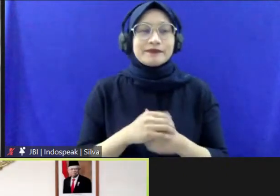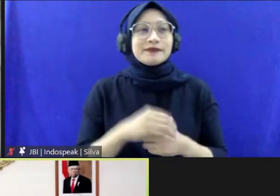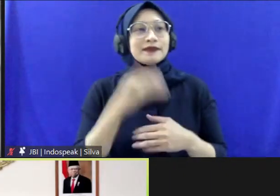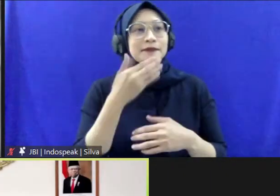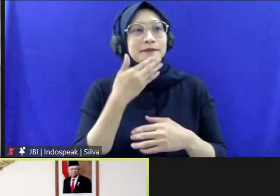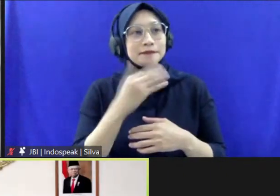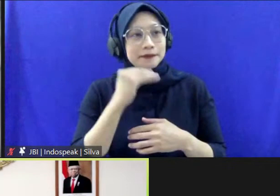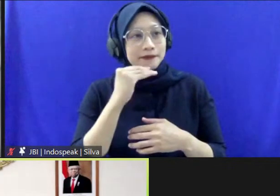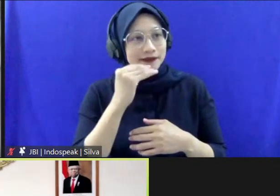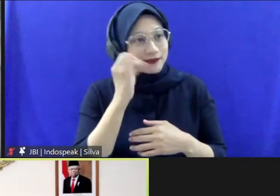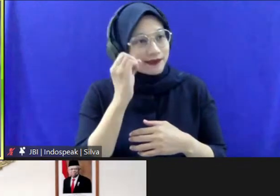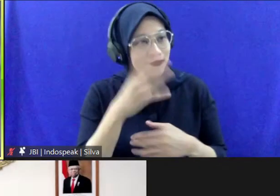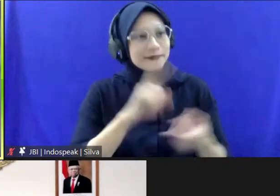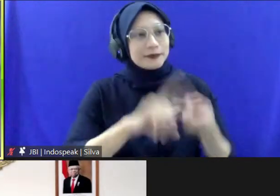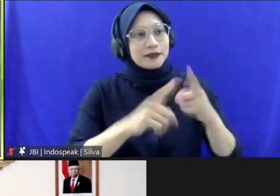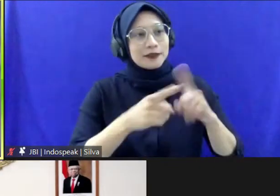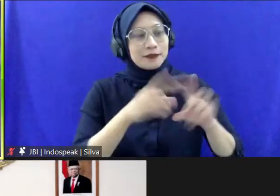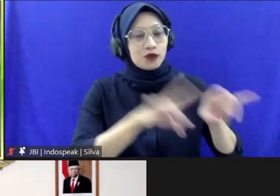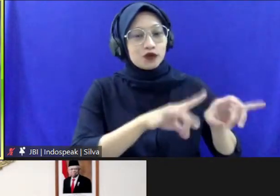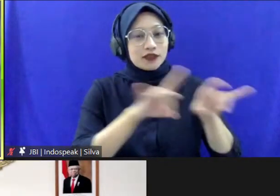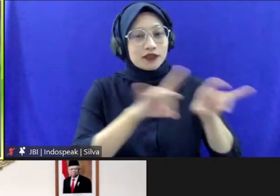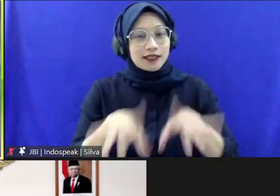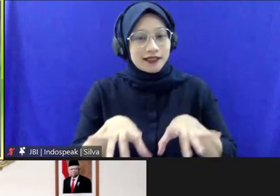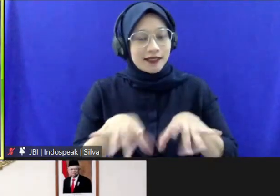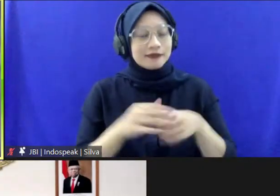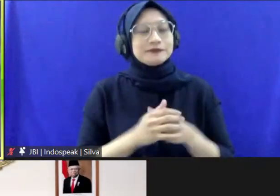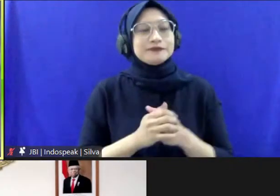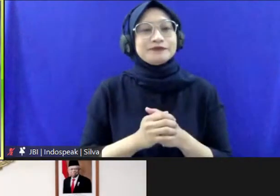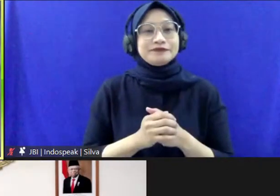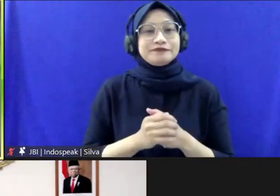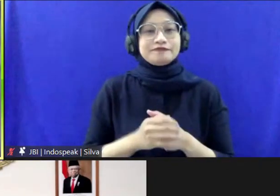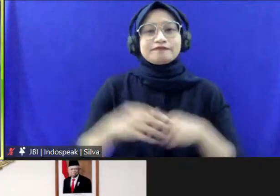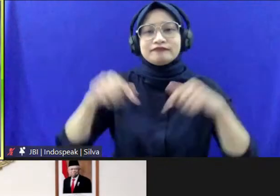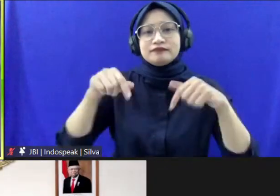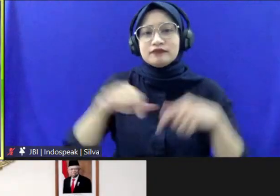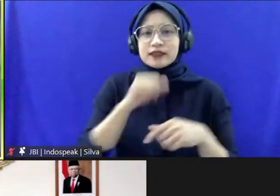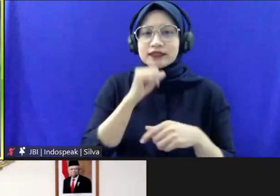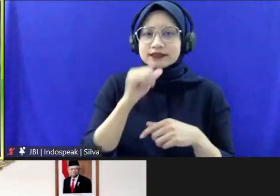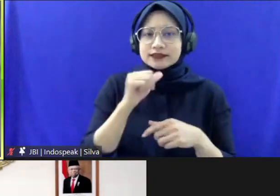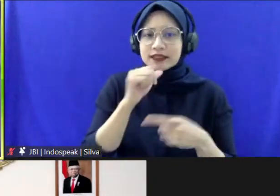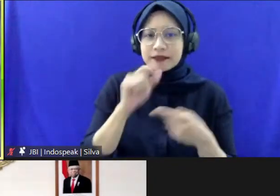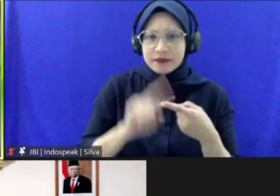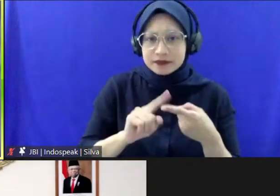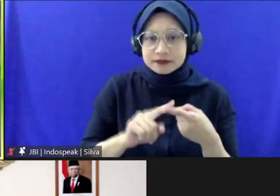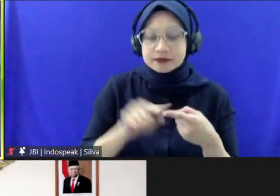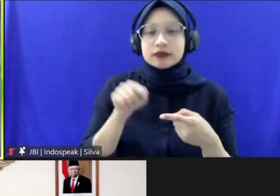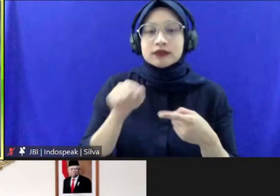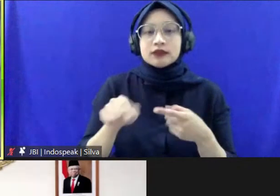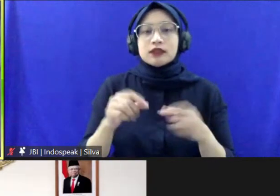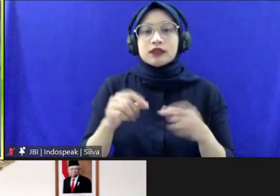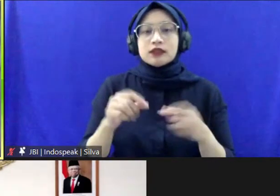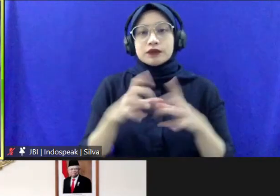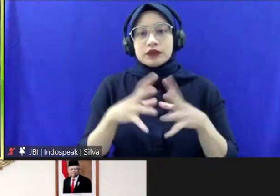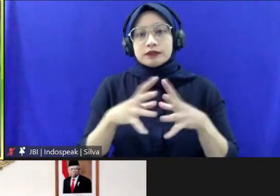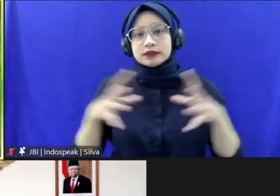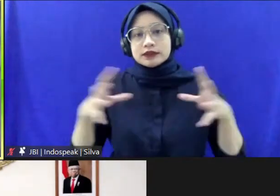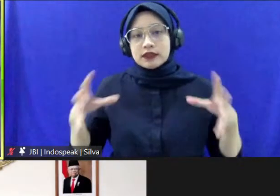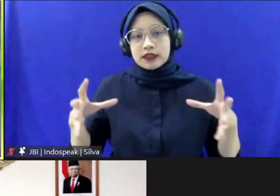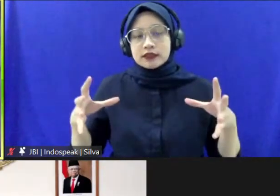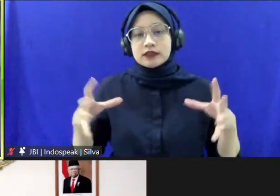Australia. He is the Indonesian ambassador to Australia and Vanuatu, and he will deliver the welcoming remarks.